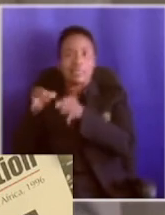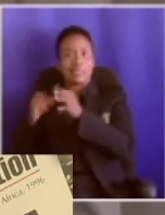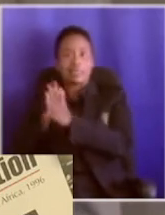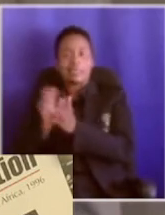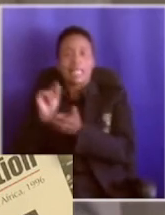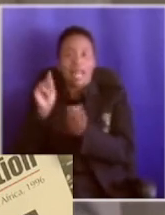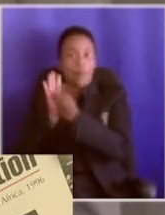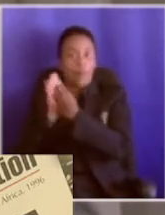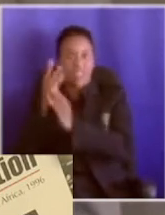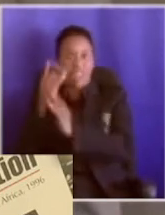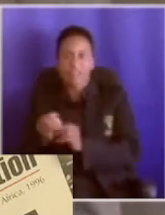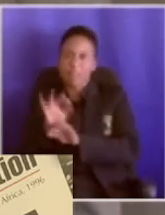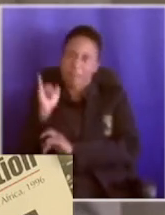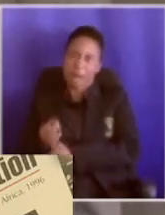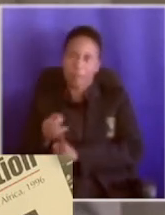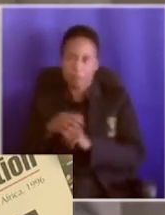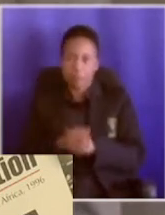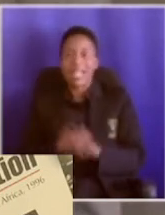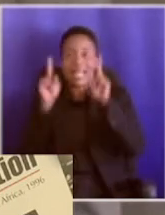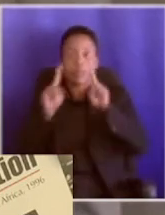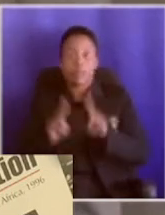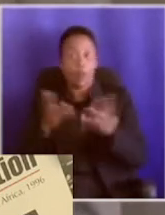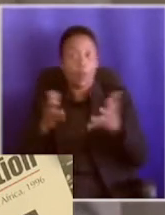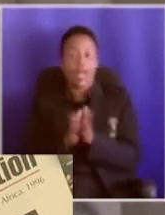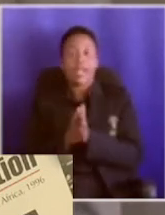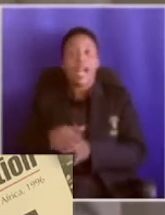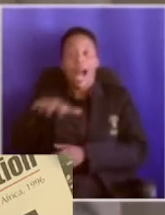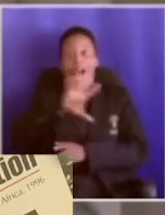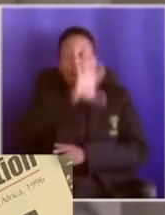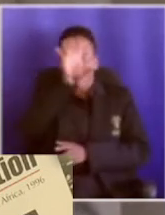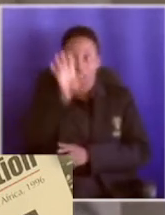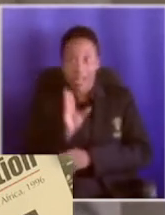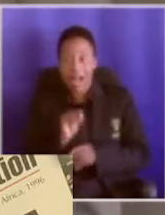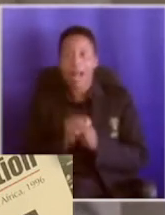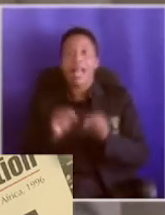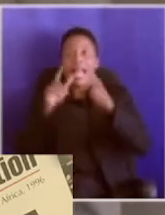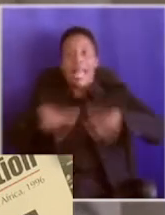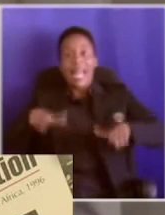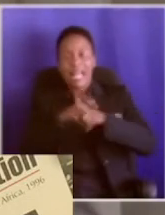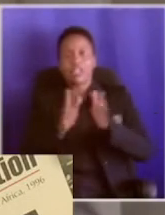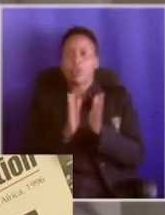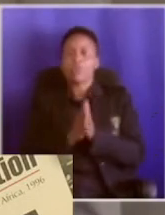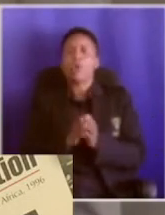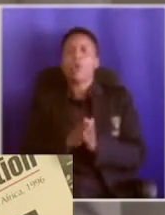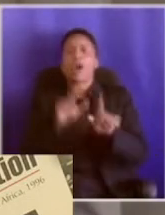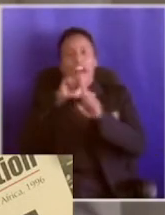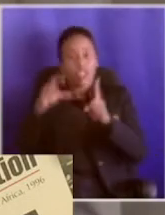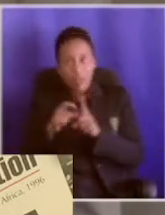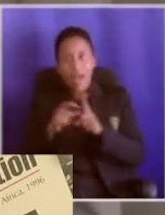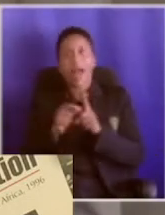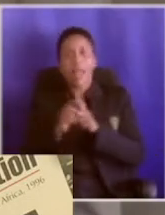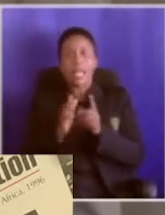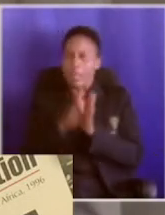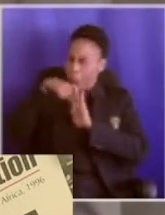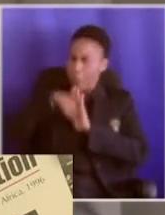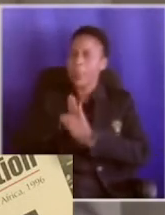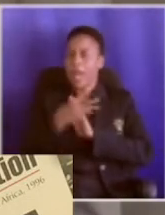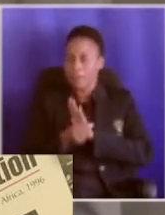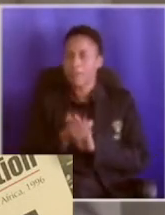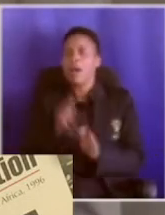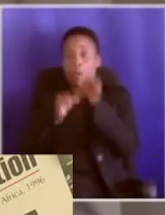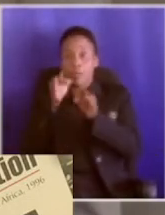quote, "Especially in Africa, land has cultural, sentimental, and political